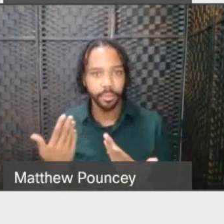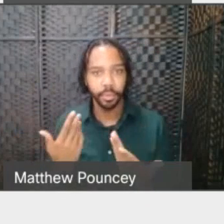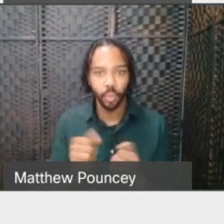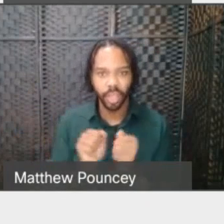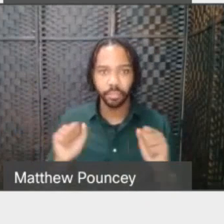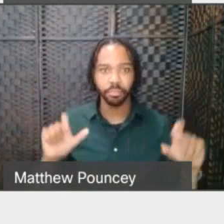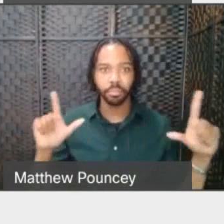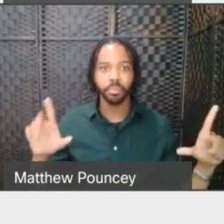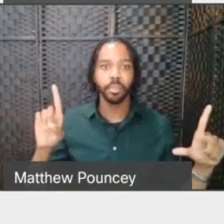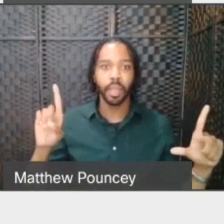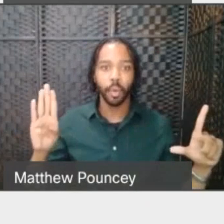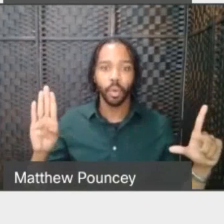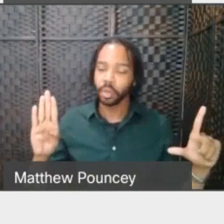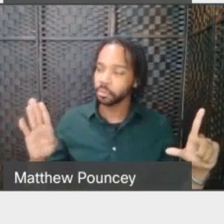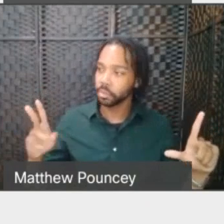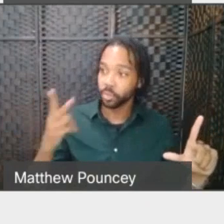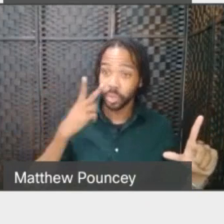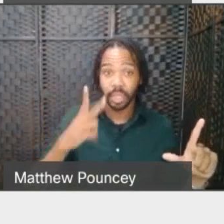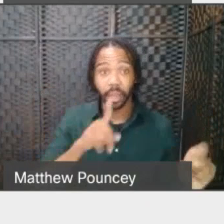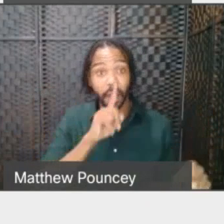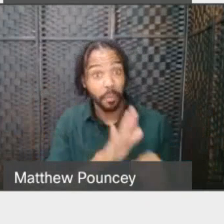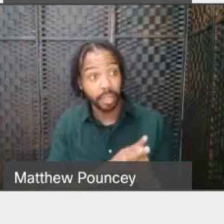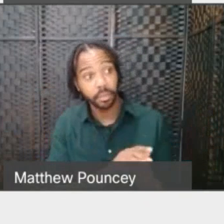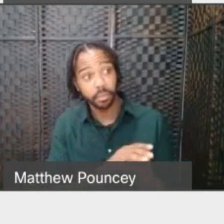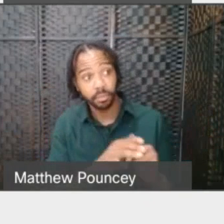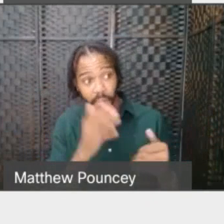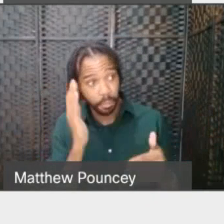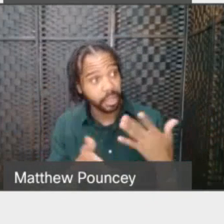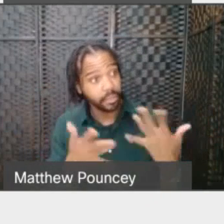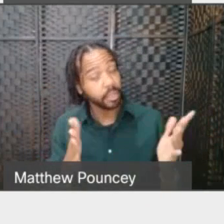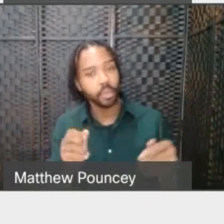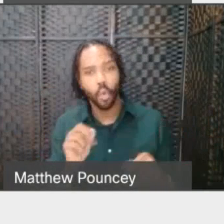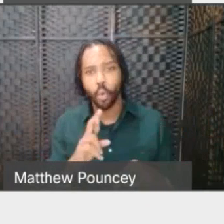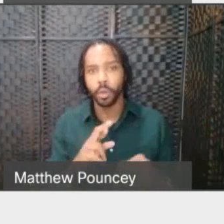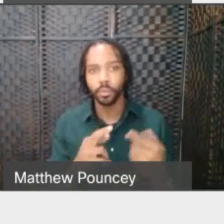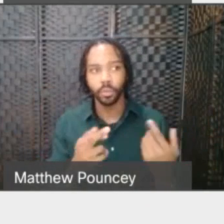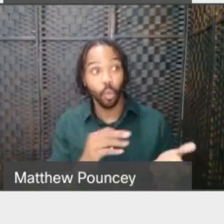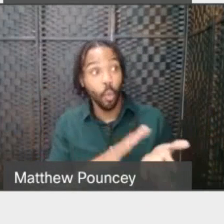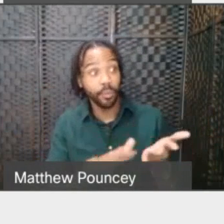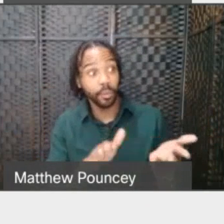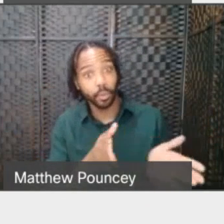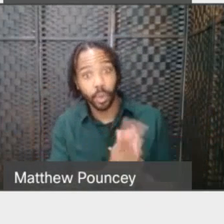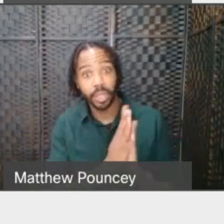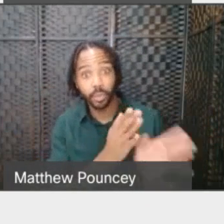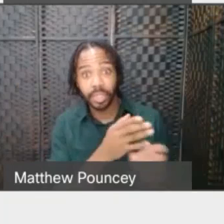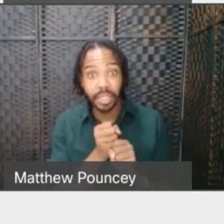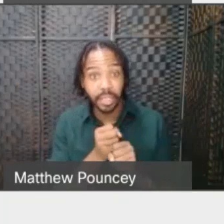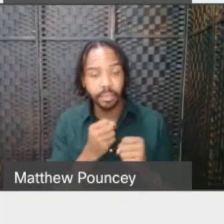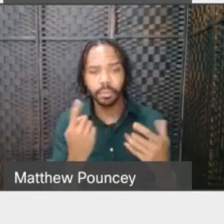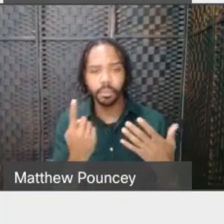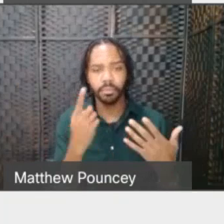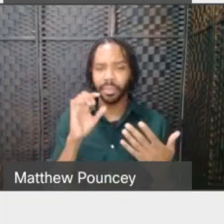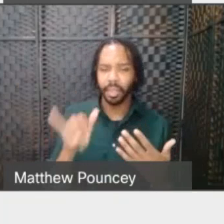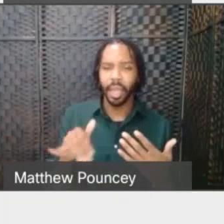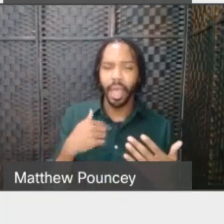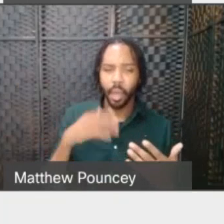Do you get confirmation submitted complete or a waiver request received, pending review, that kind of